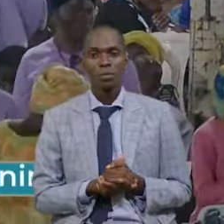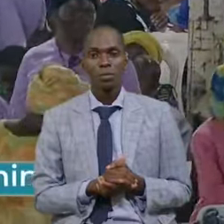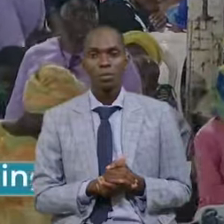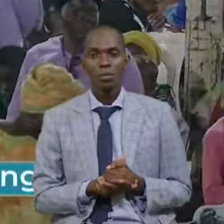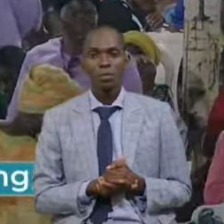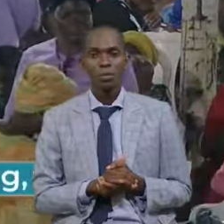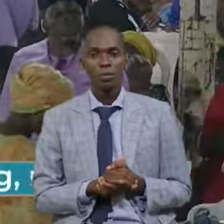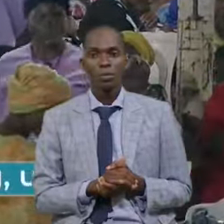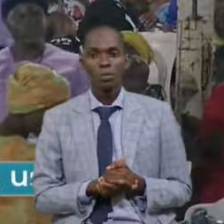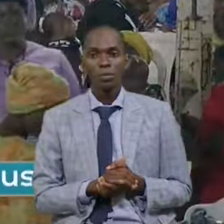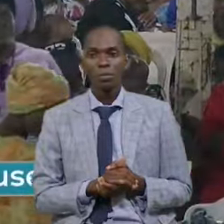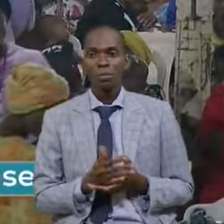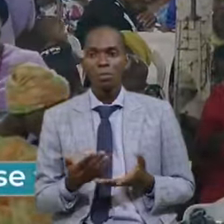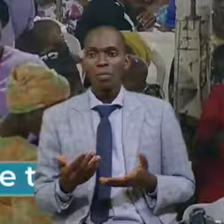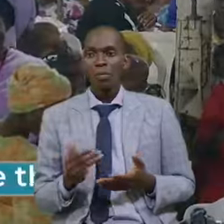I've not seen any.